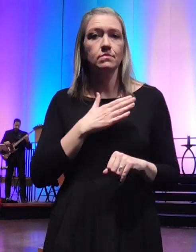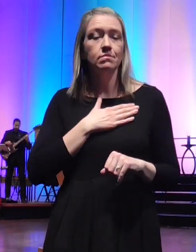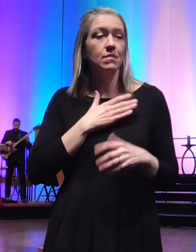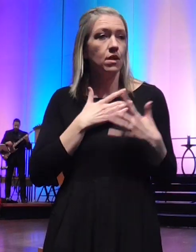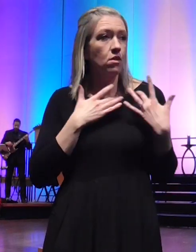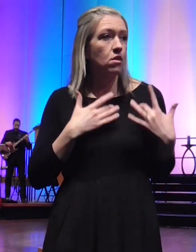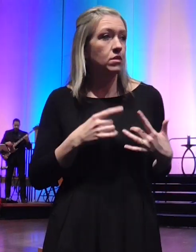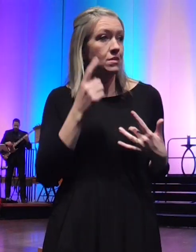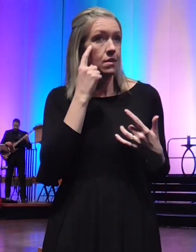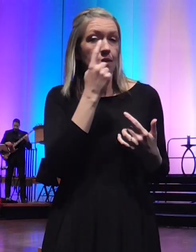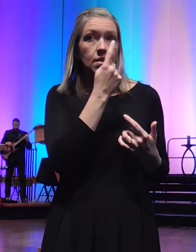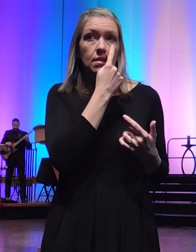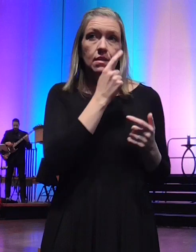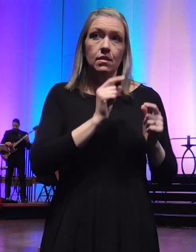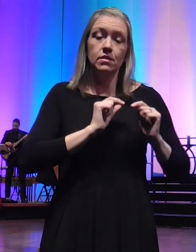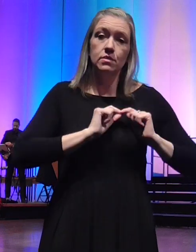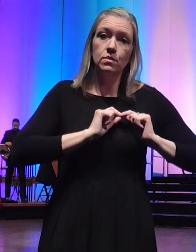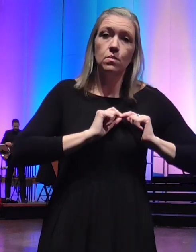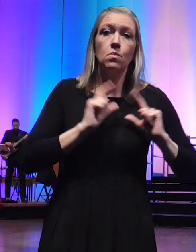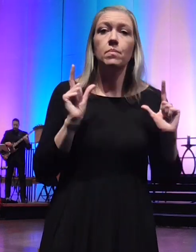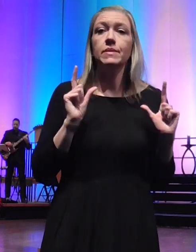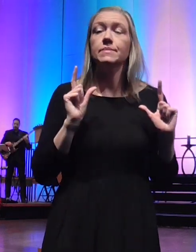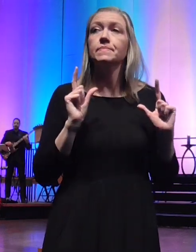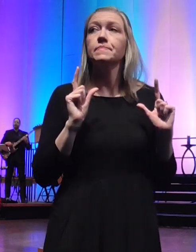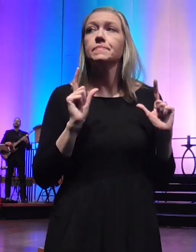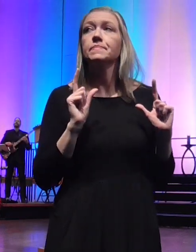Open the eyes of my heart.